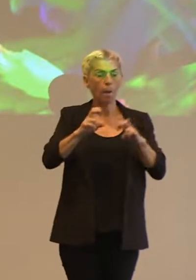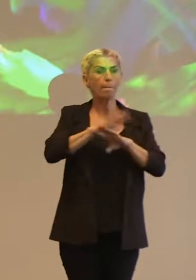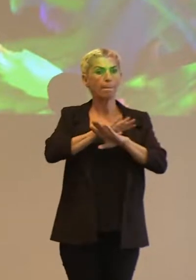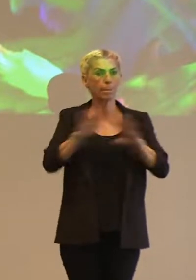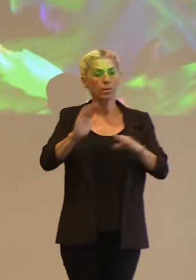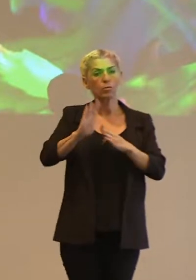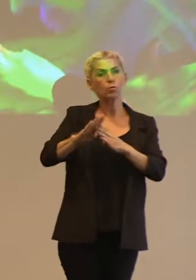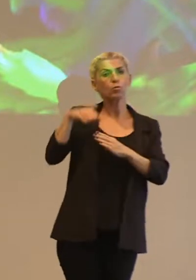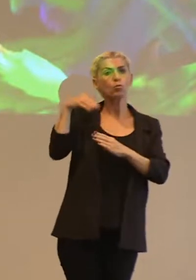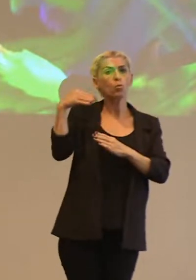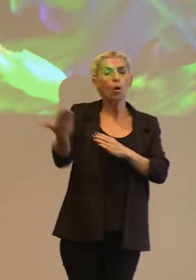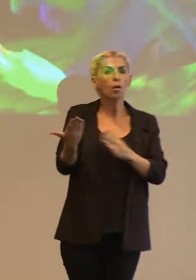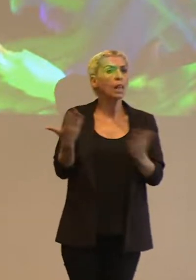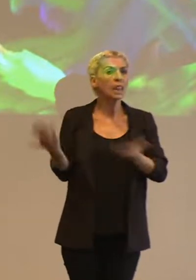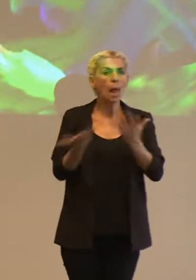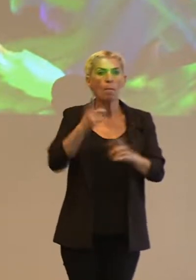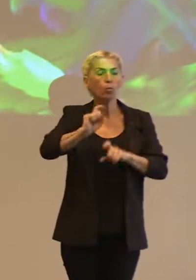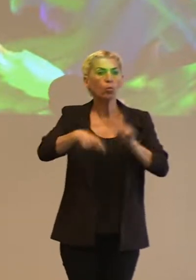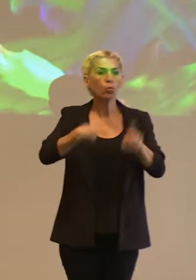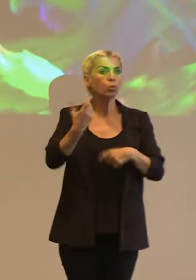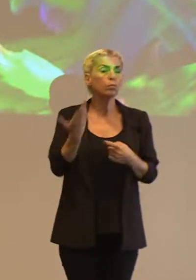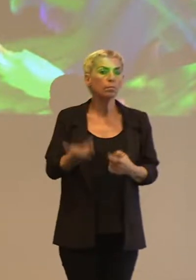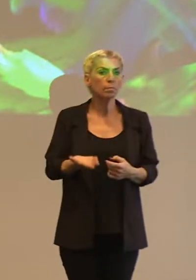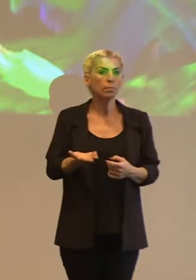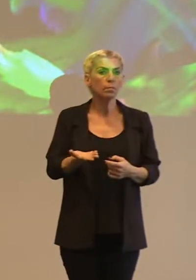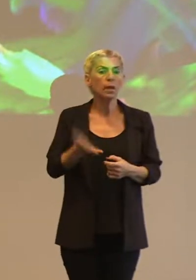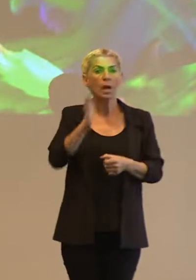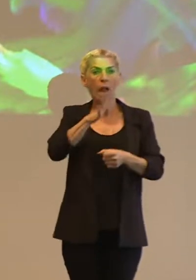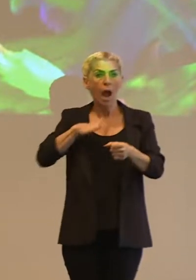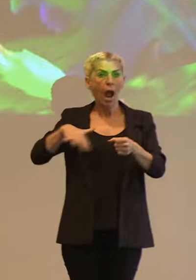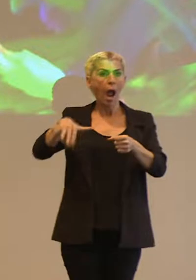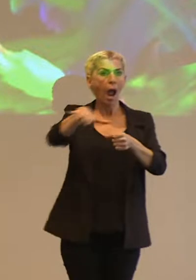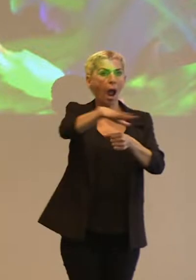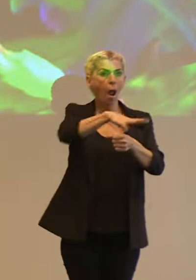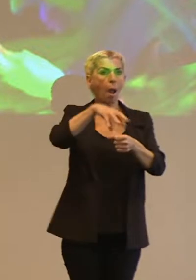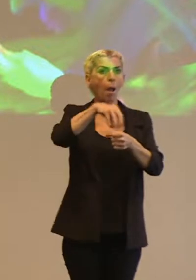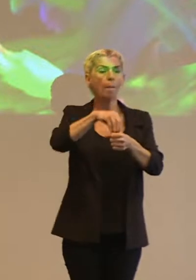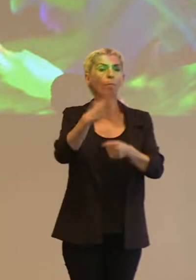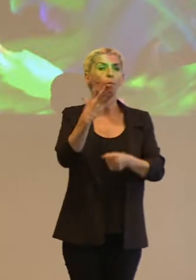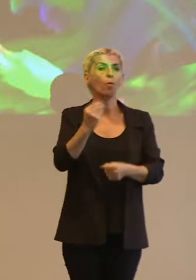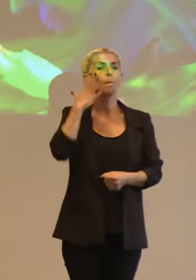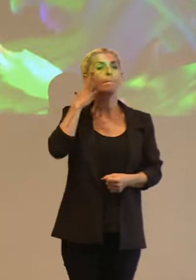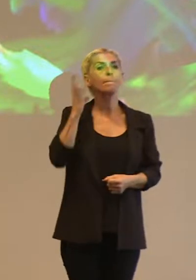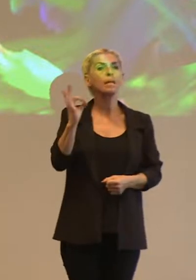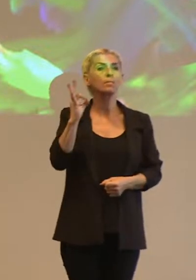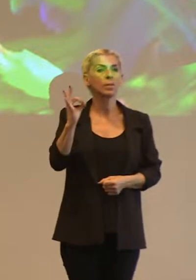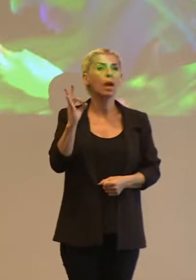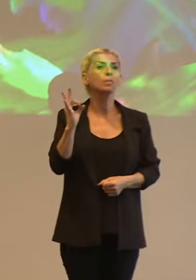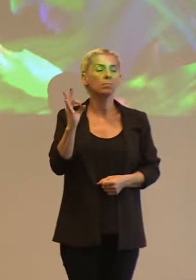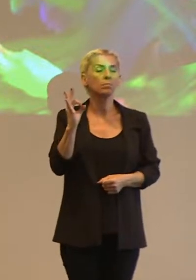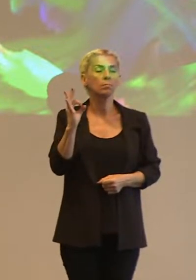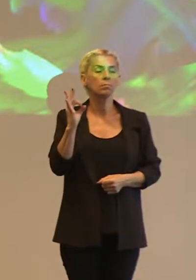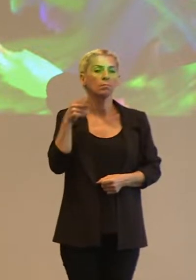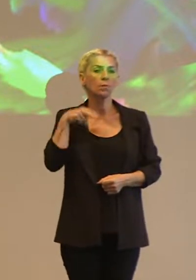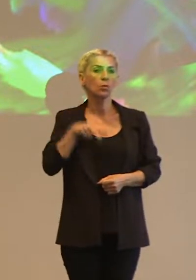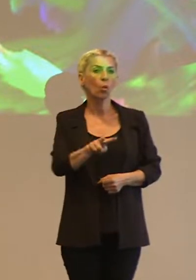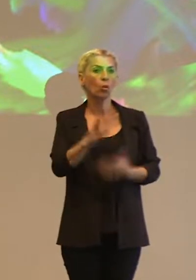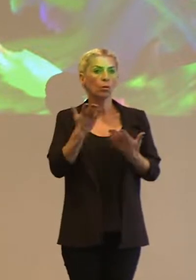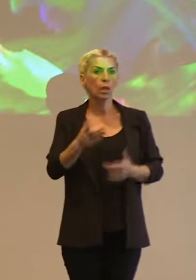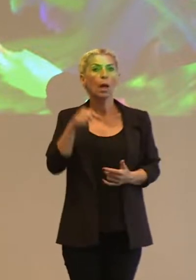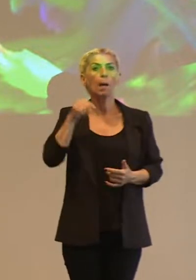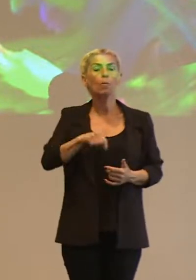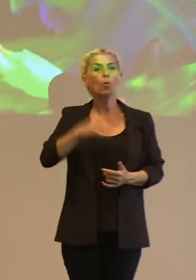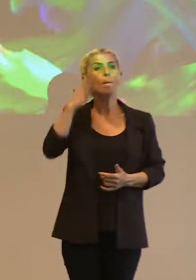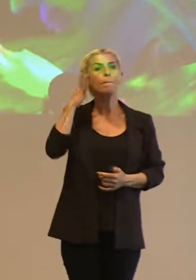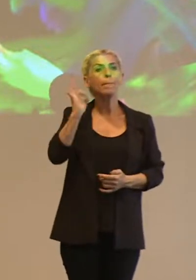to its components the main components along with its value and the data that comes along